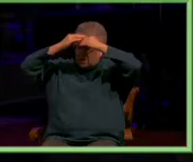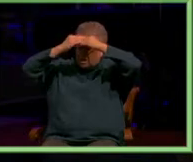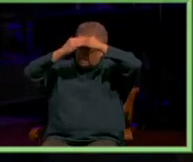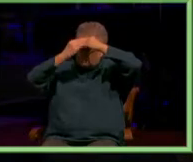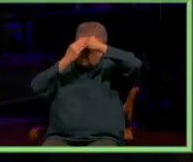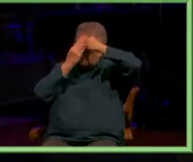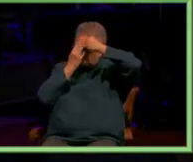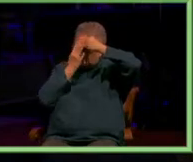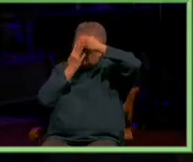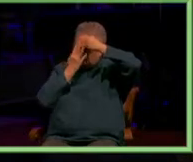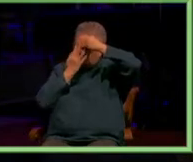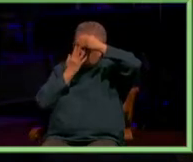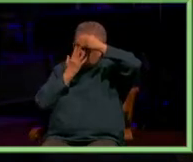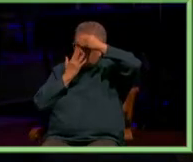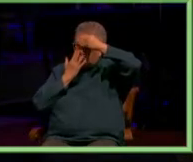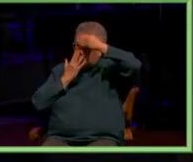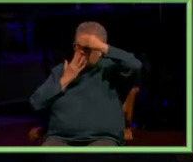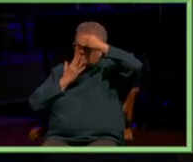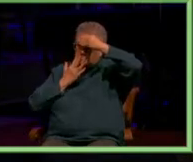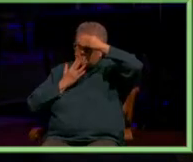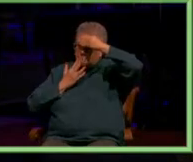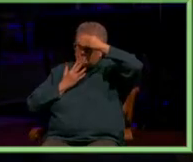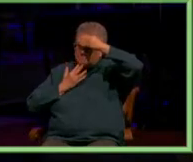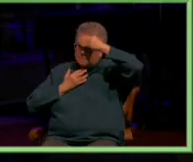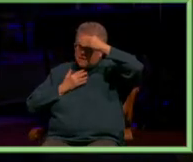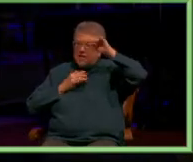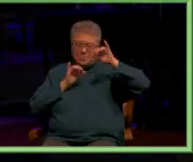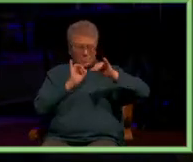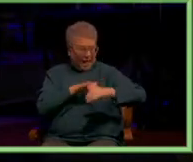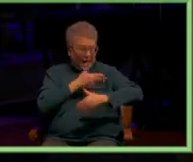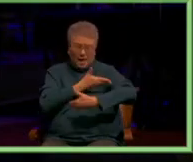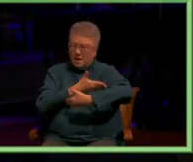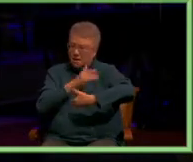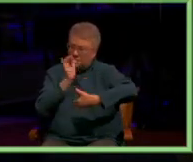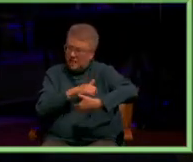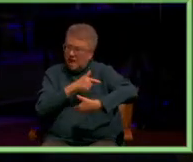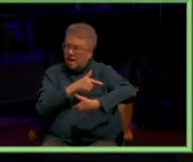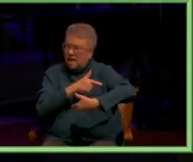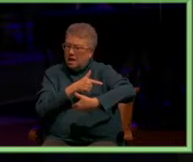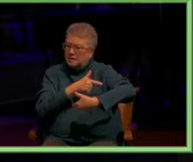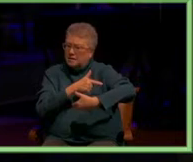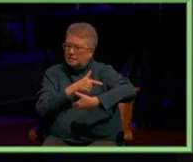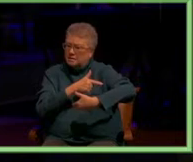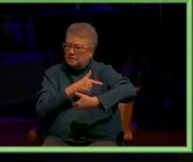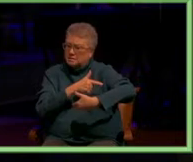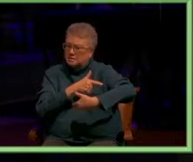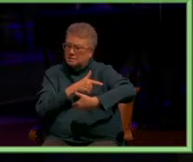run down his body. This baby, this God in the flesh.